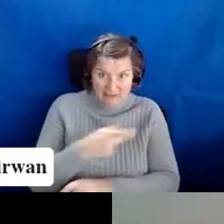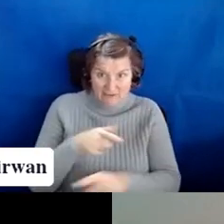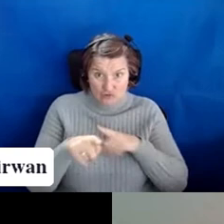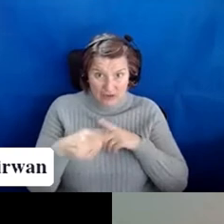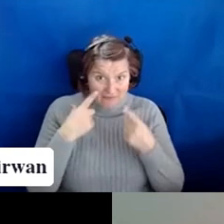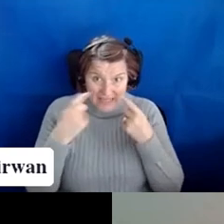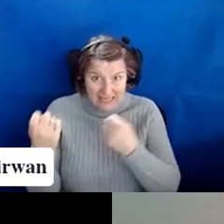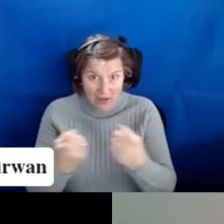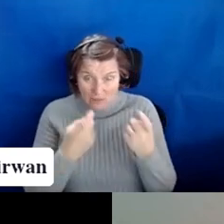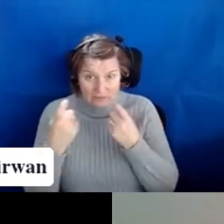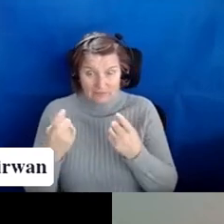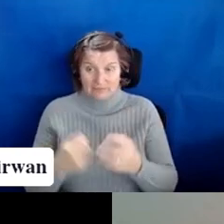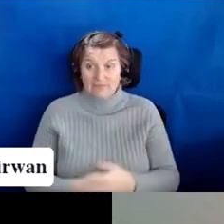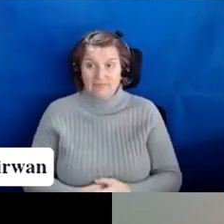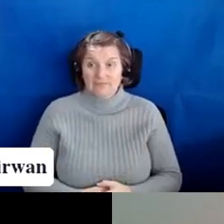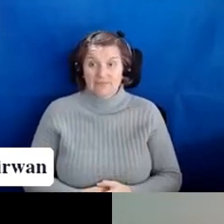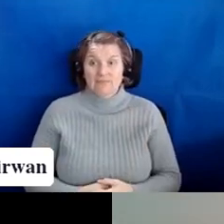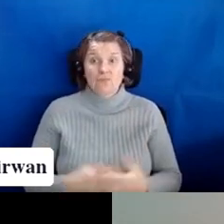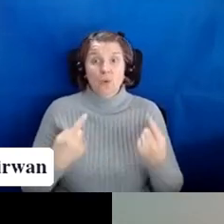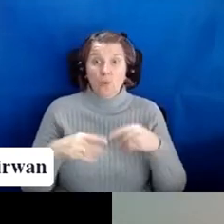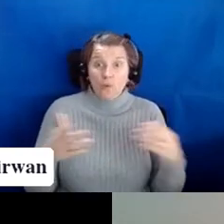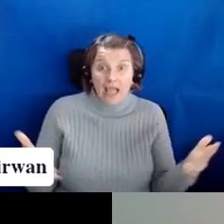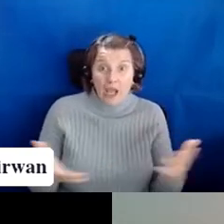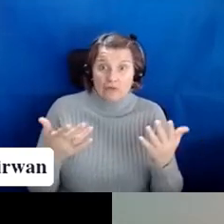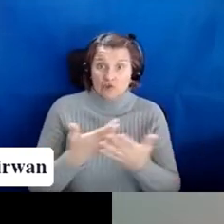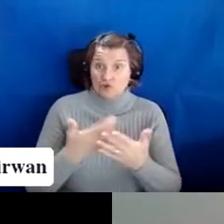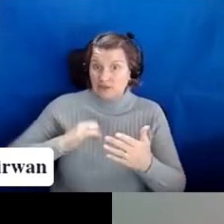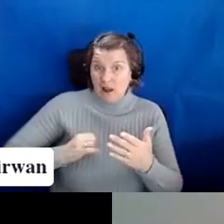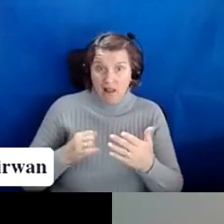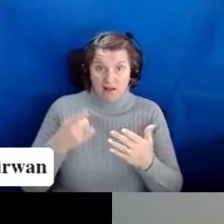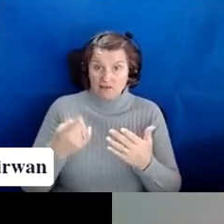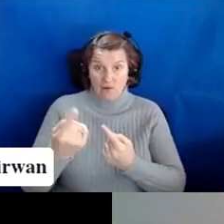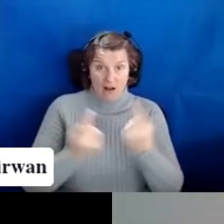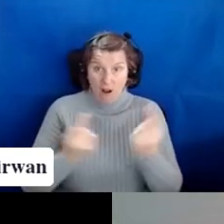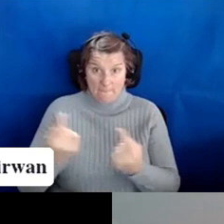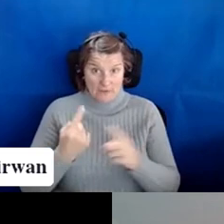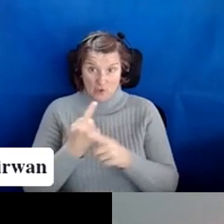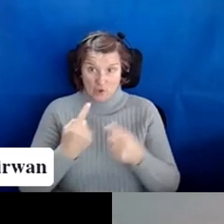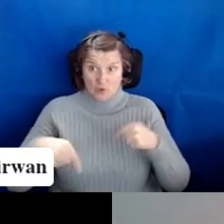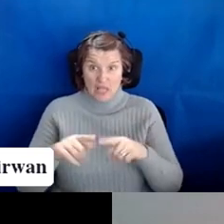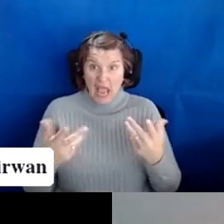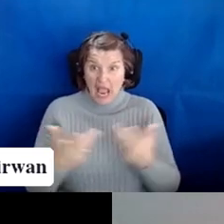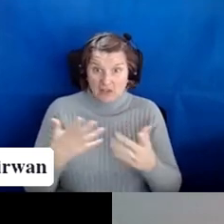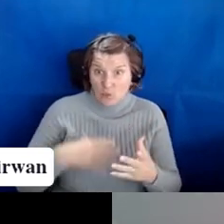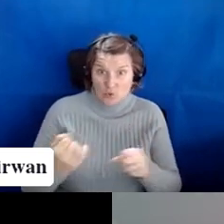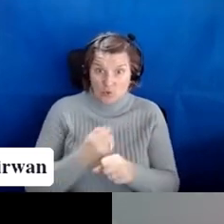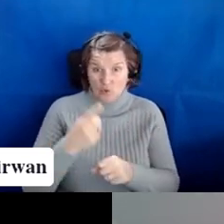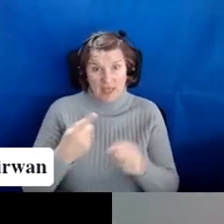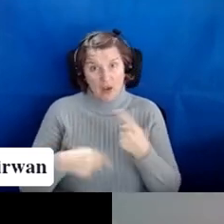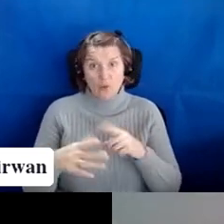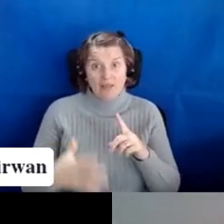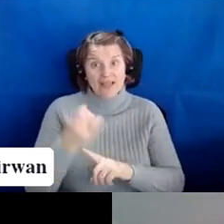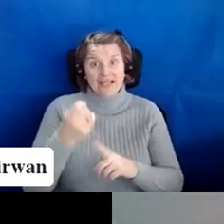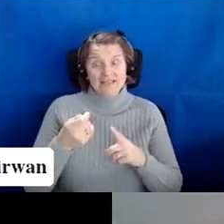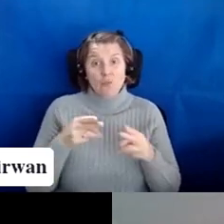out. And more than encourage anyone, well, in Scotland, encourage anyone to come and speak to us about anything. You know, I really want to do this. I'm like, oh, let's find a way for you to do it. You know, let's look